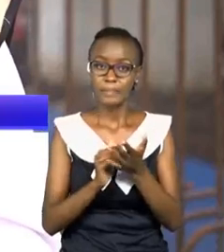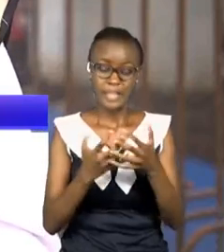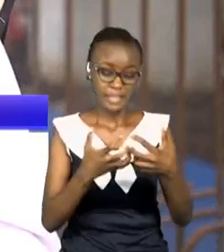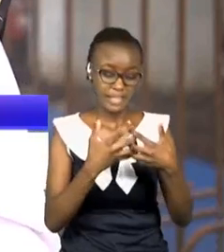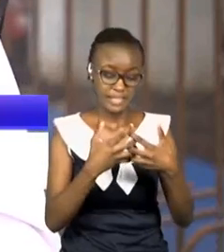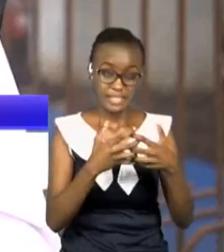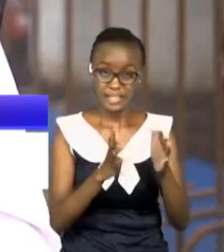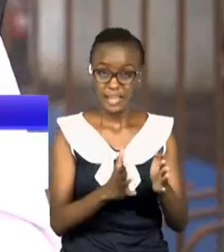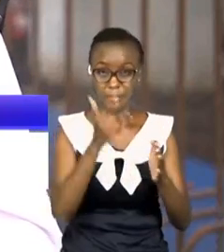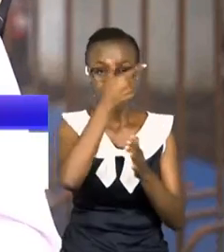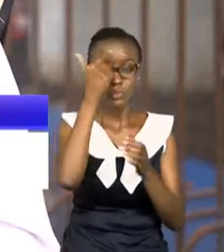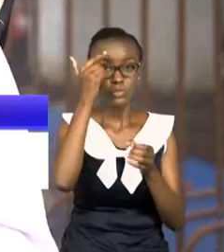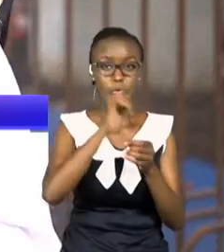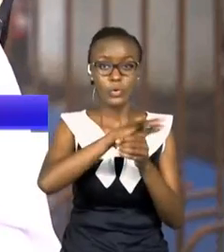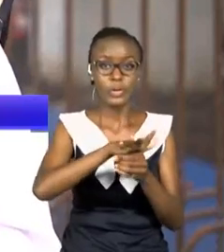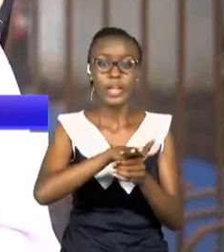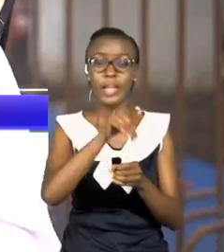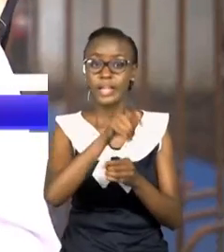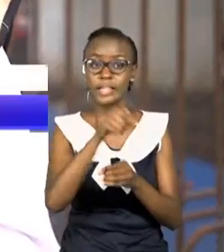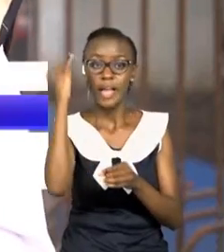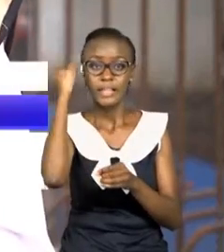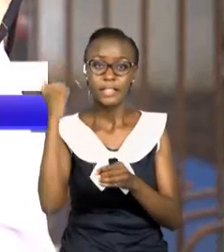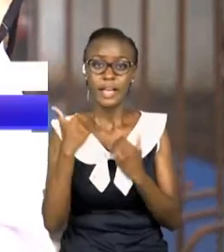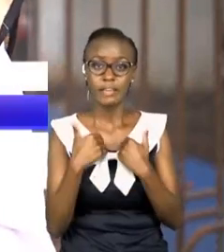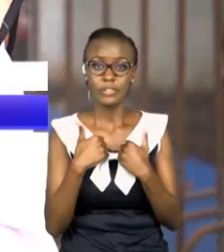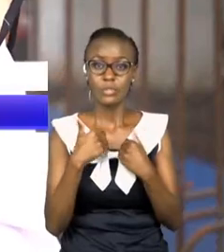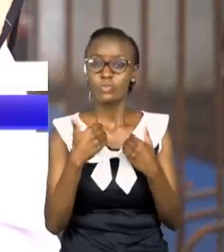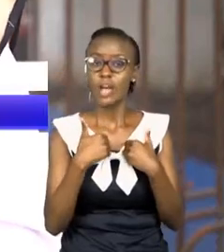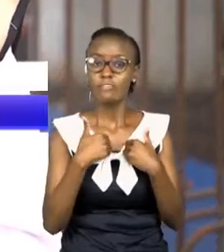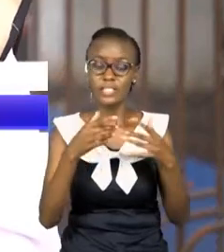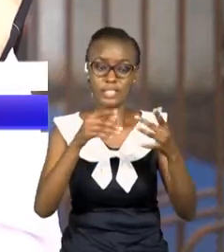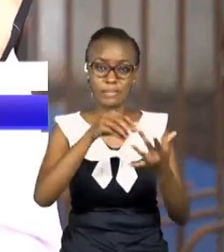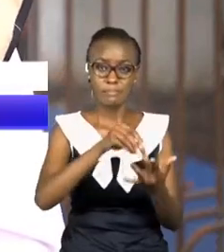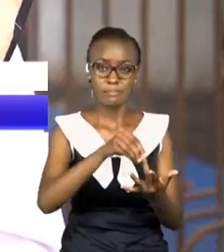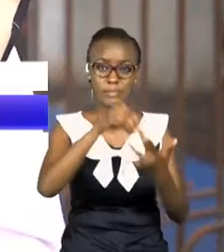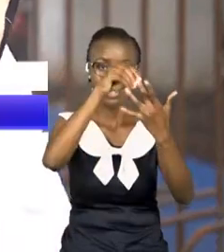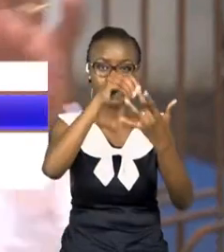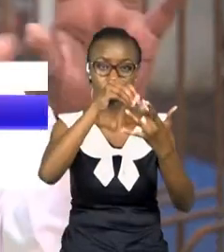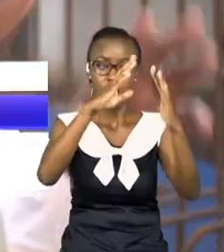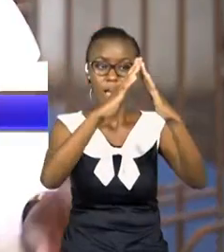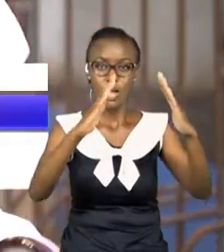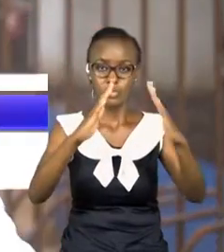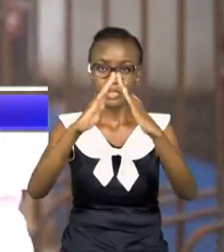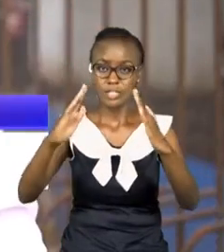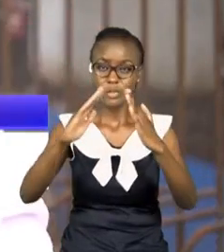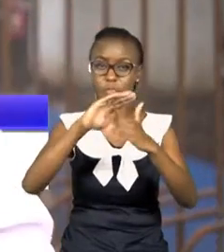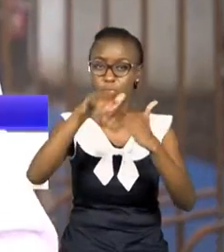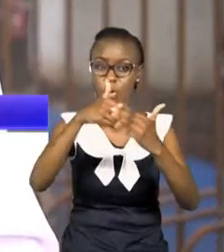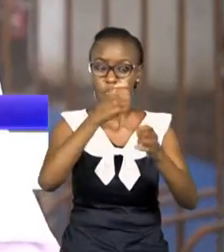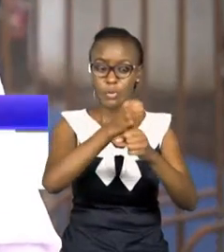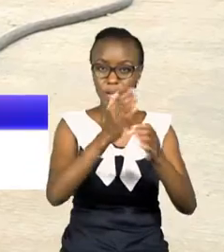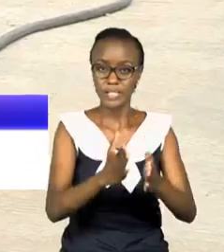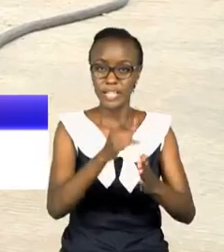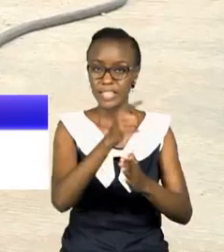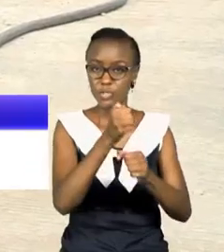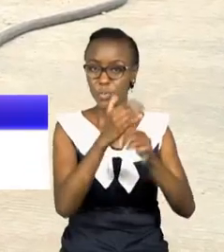of COVID, he has actually put up residency places for all his workers. None of these workers you see go